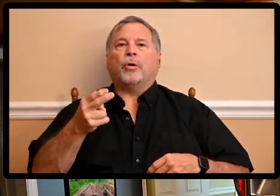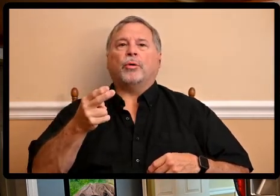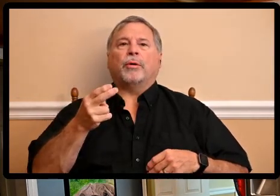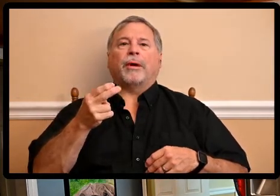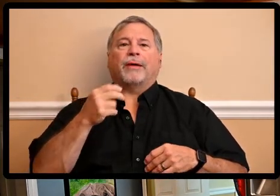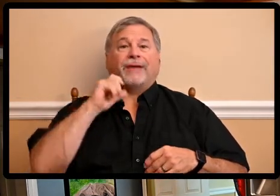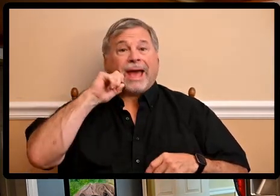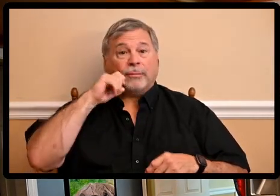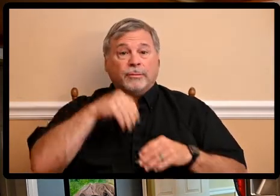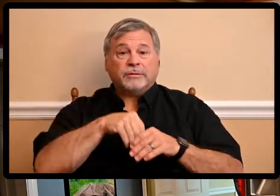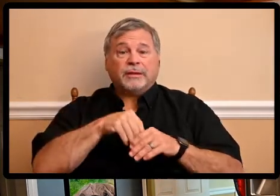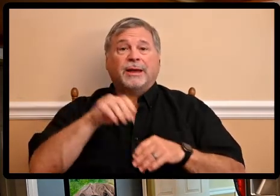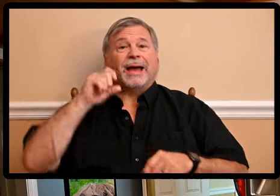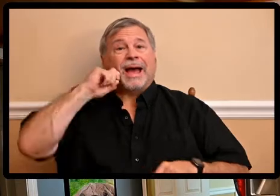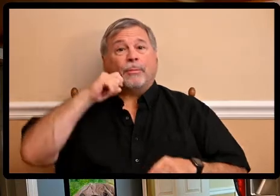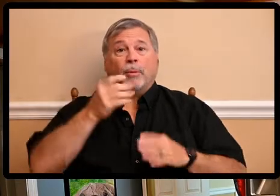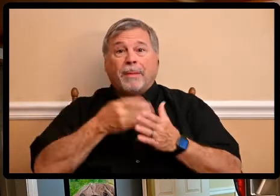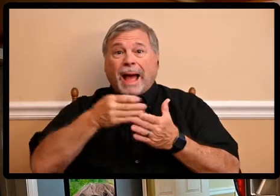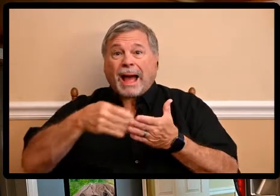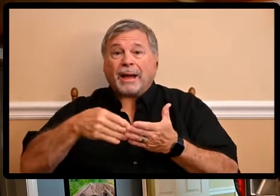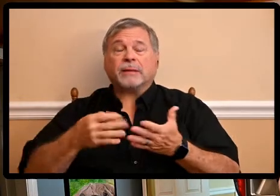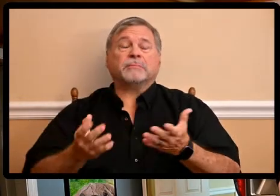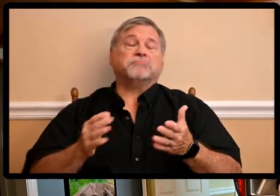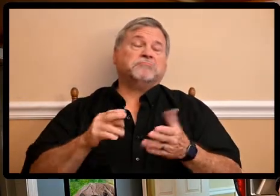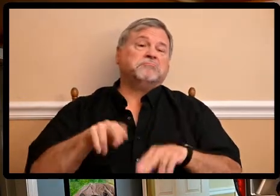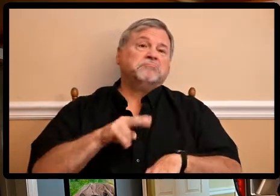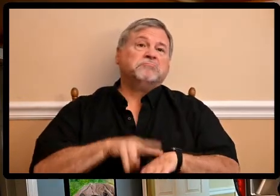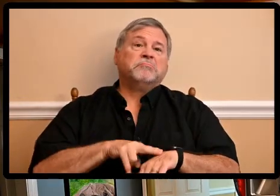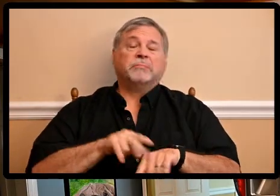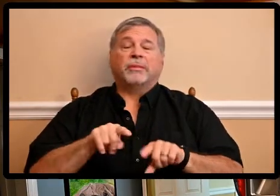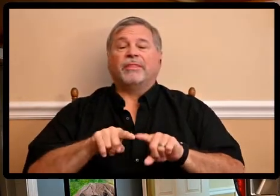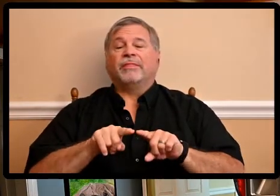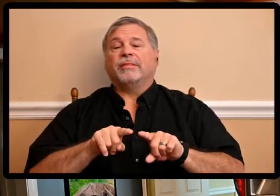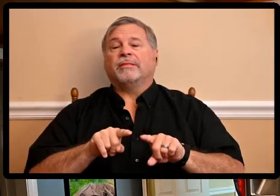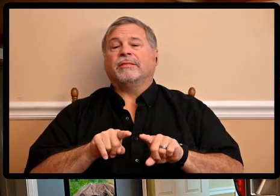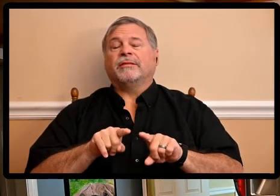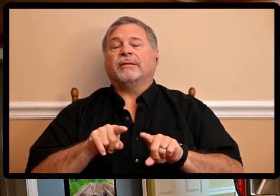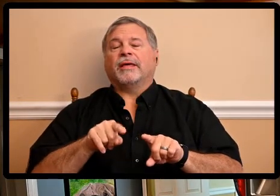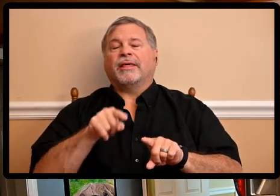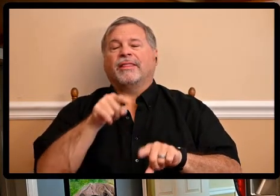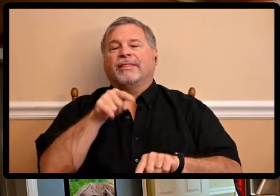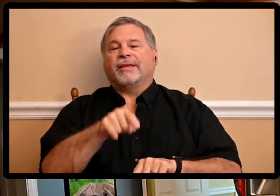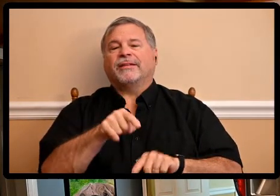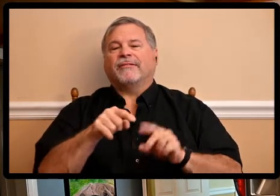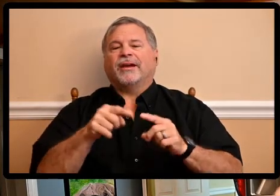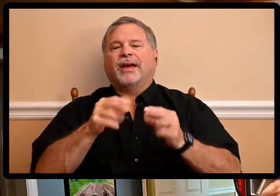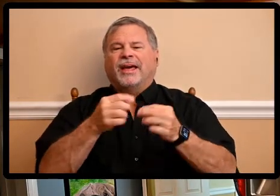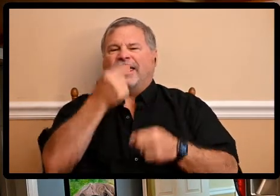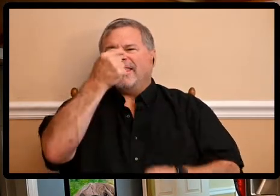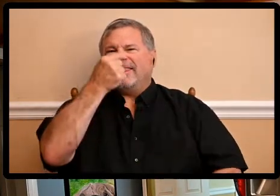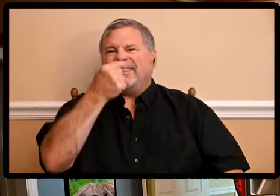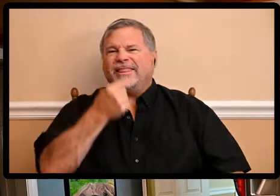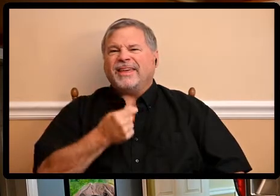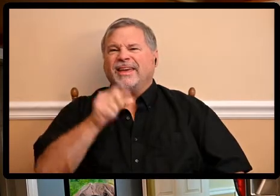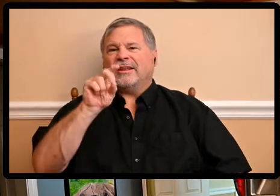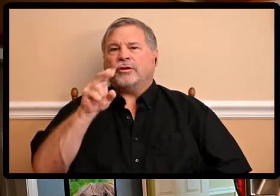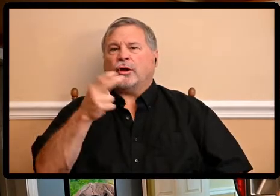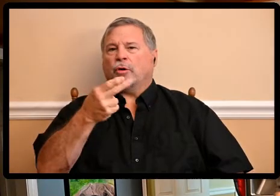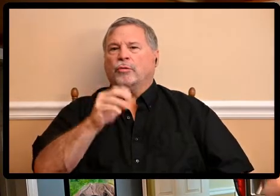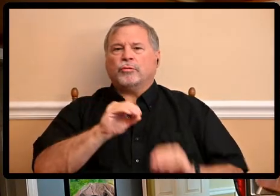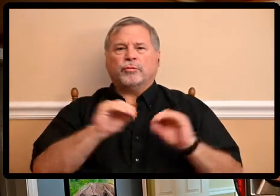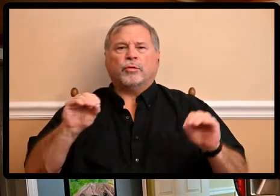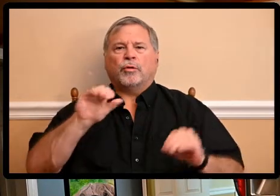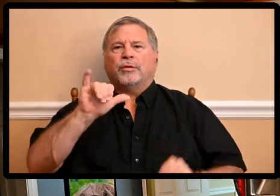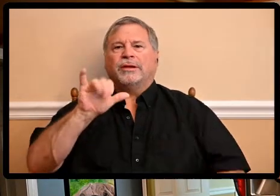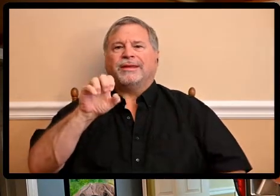apple pie, of course. Well, what this is this is a very thin dough. It doesn't have any yeast in it, so it's not going to rise.